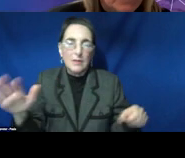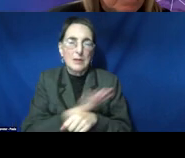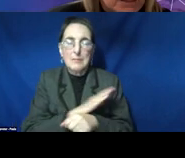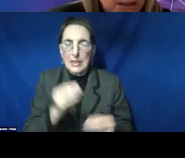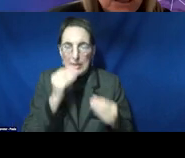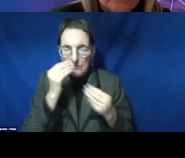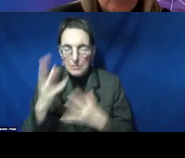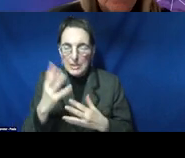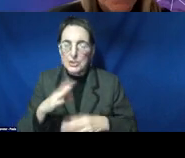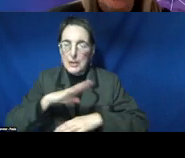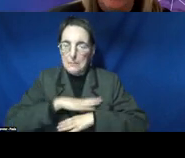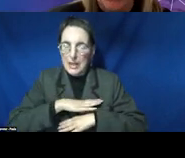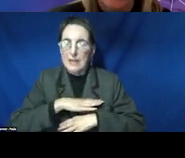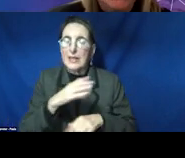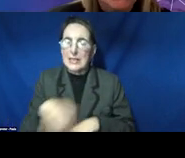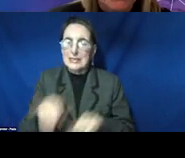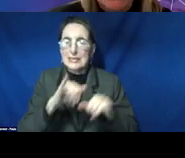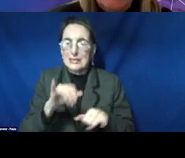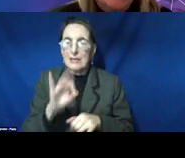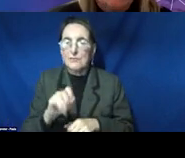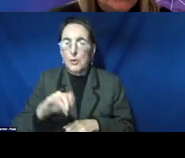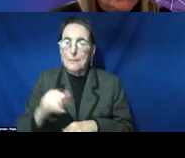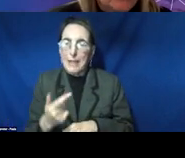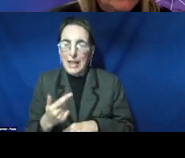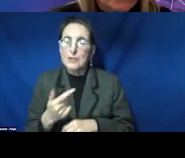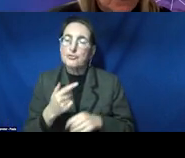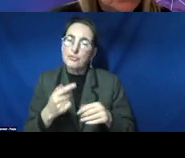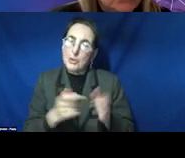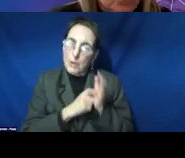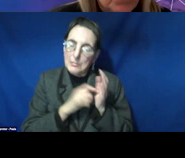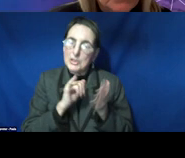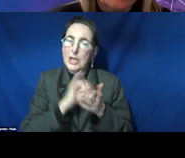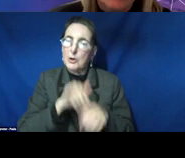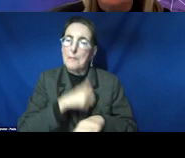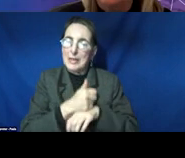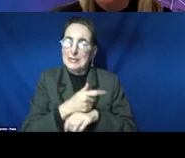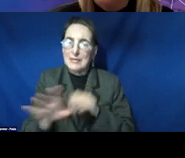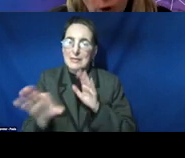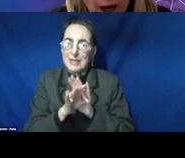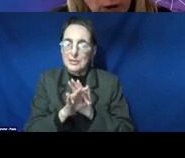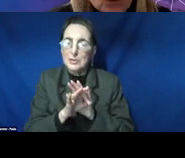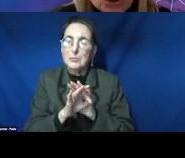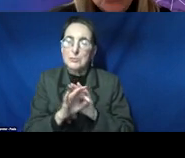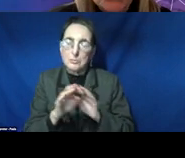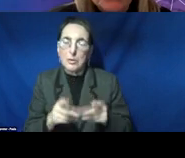the consistent formatting requirements that are based on the selected proposal type prior to submitting